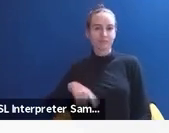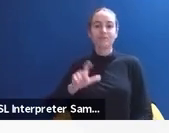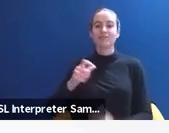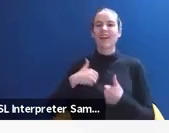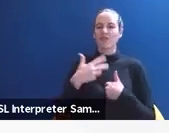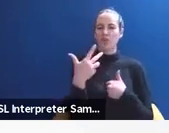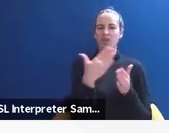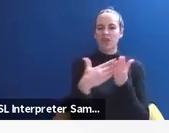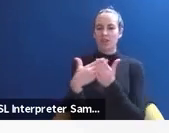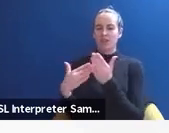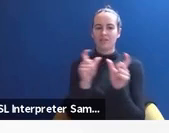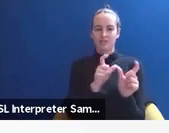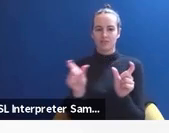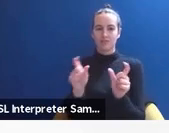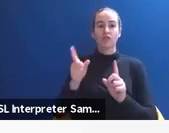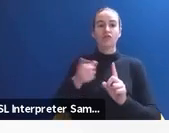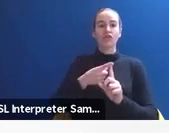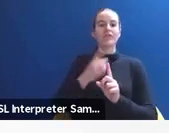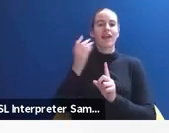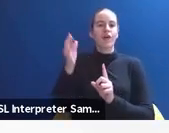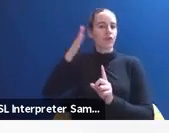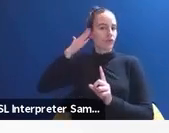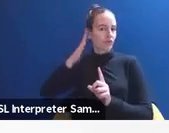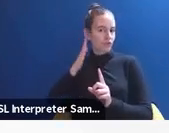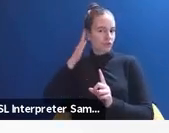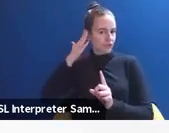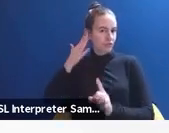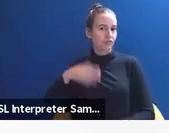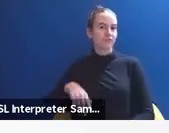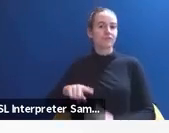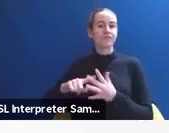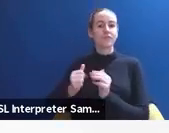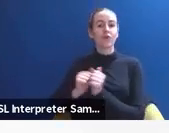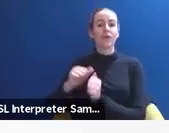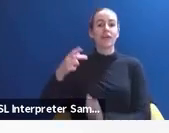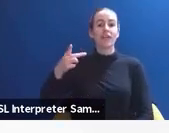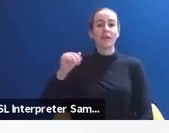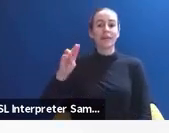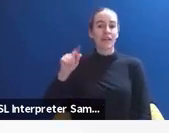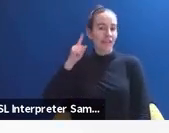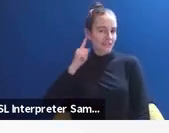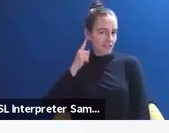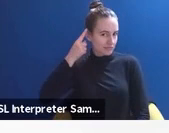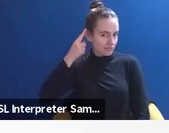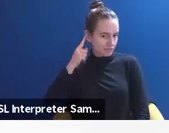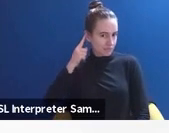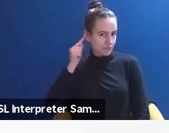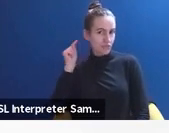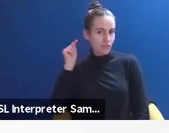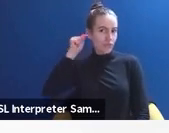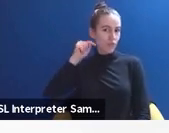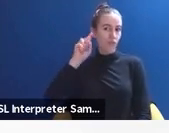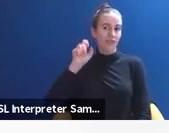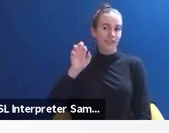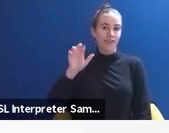sections. The first is the outer ear. This starts with the pinna, aka the earlobe, goes through the ear canal up to the